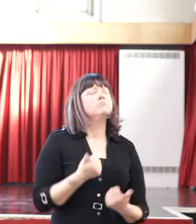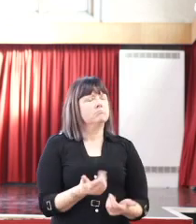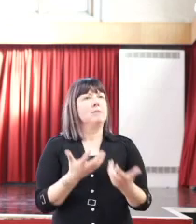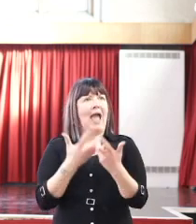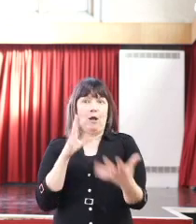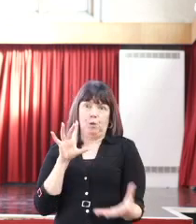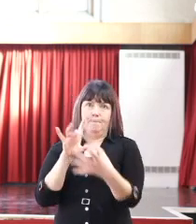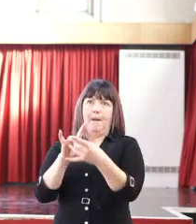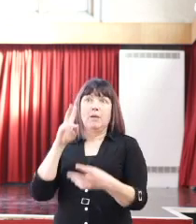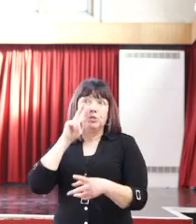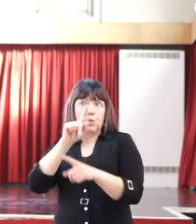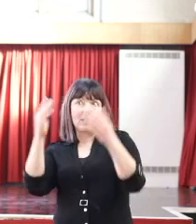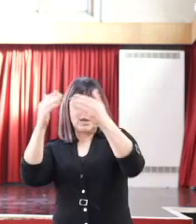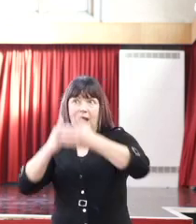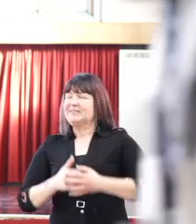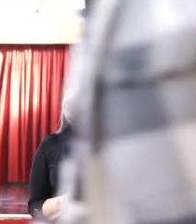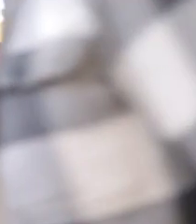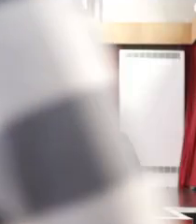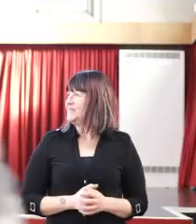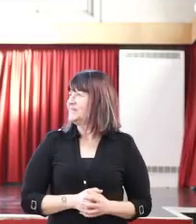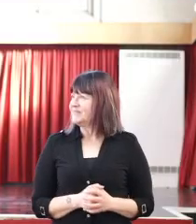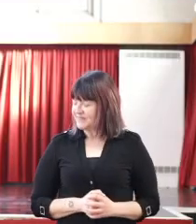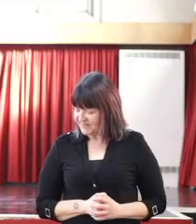Hopefully see you tonight.